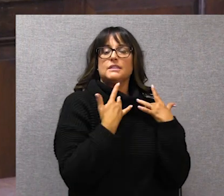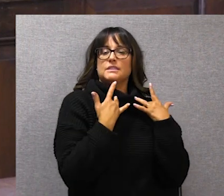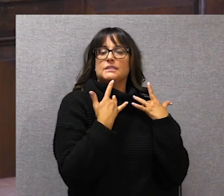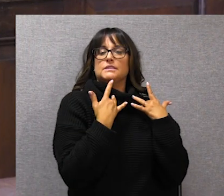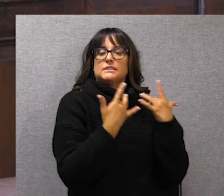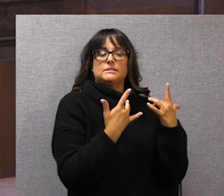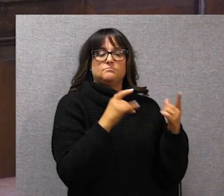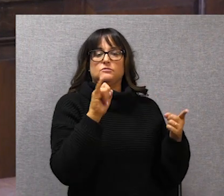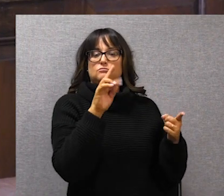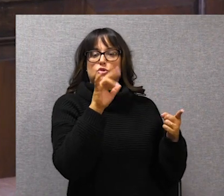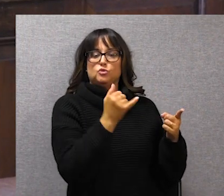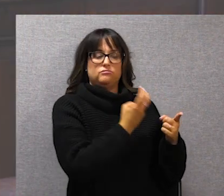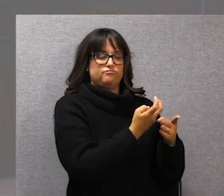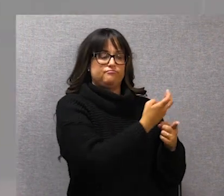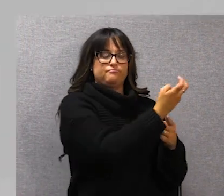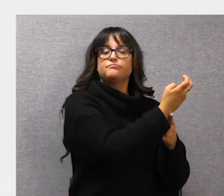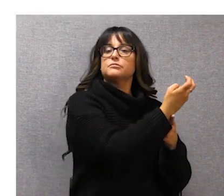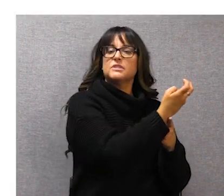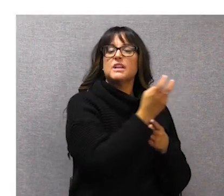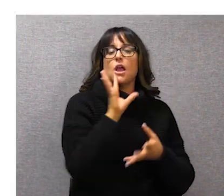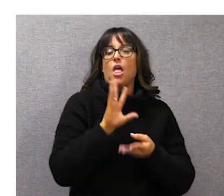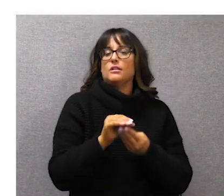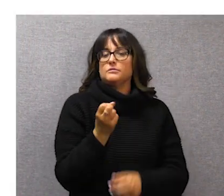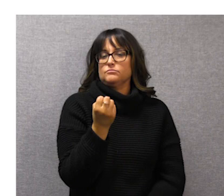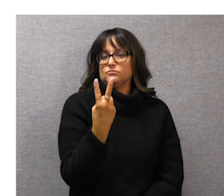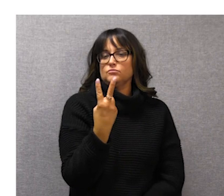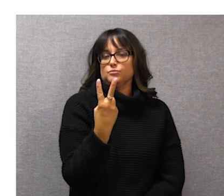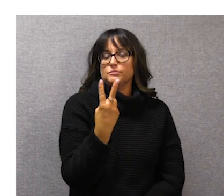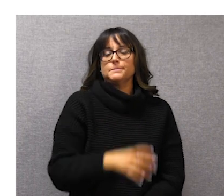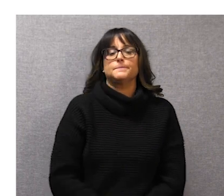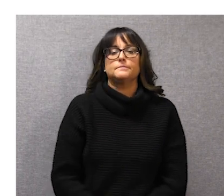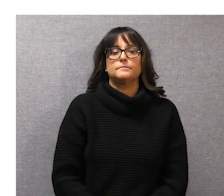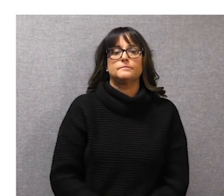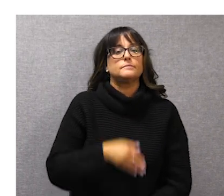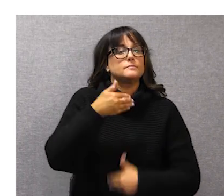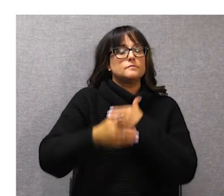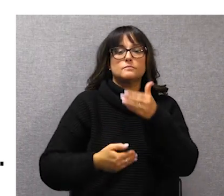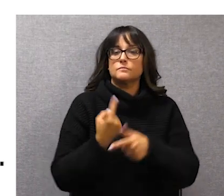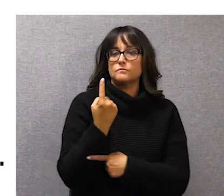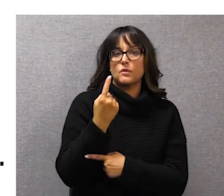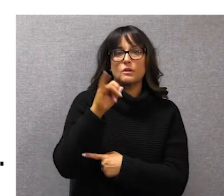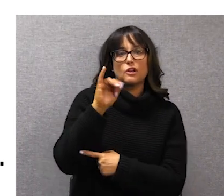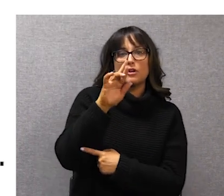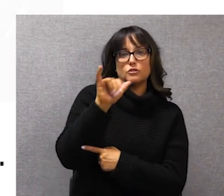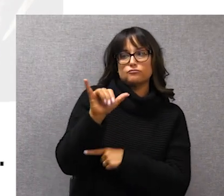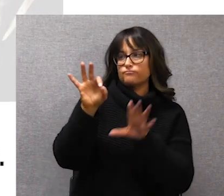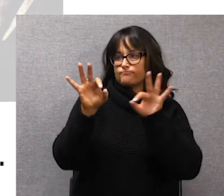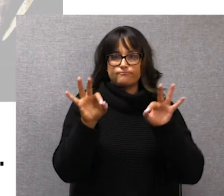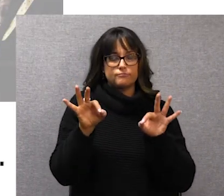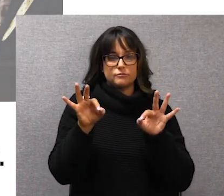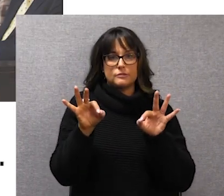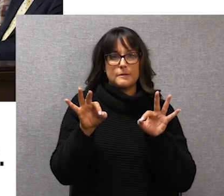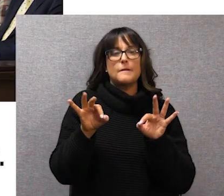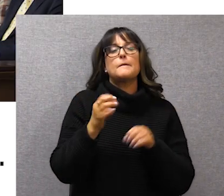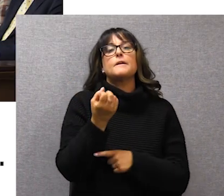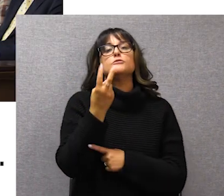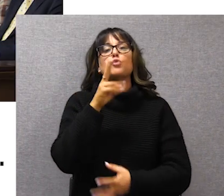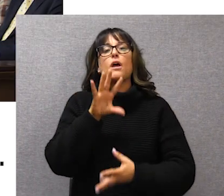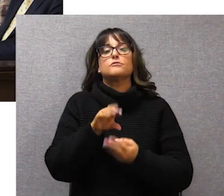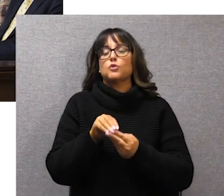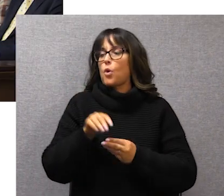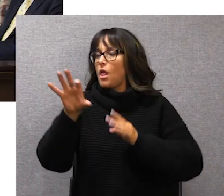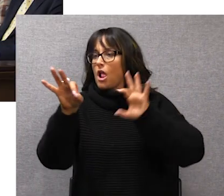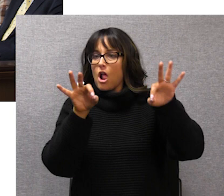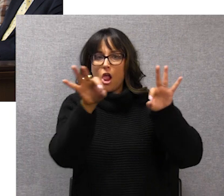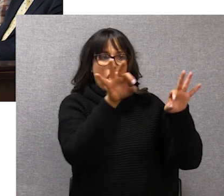it's a jury trial. Step 1 is jury selection. The attorneys choose 12 local people as the